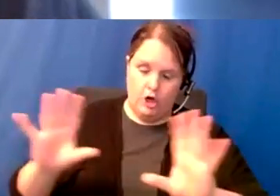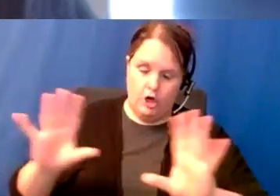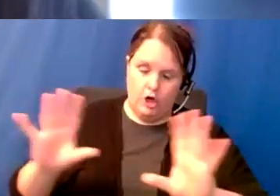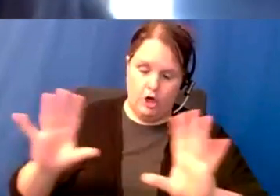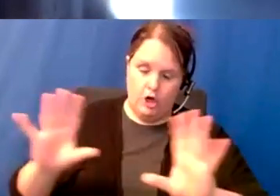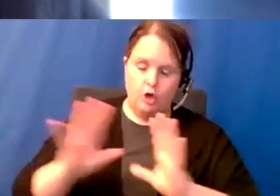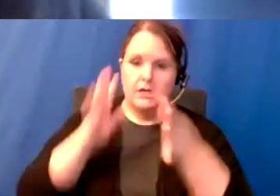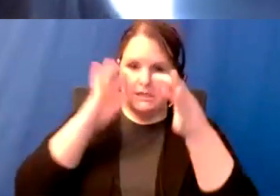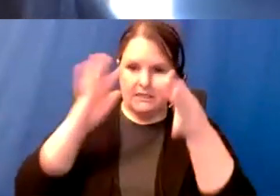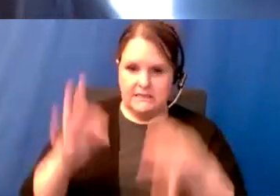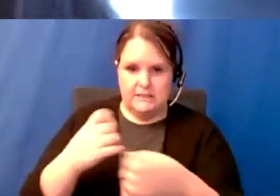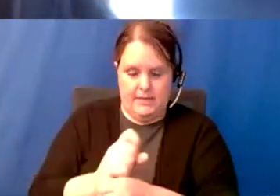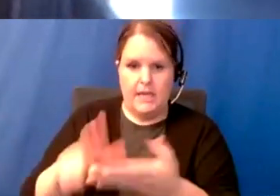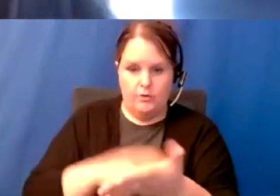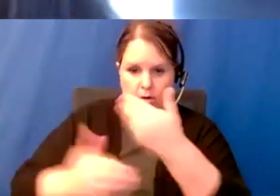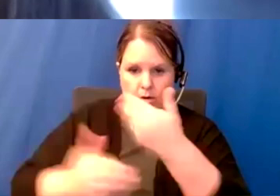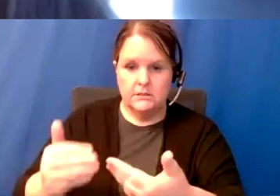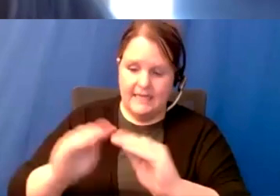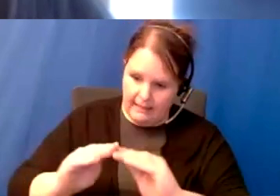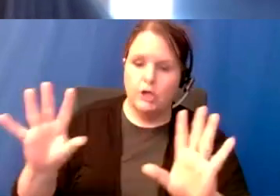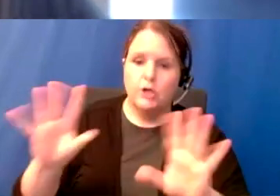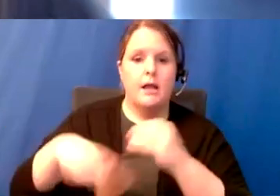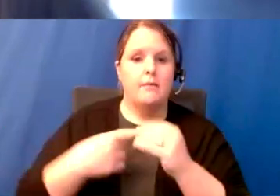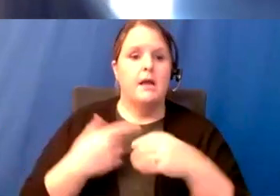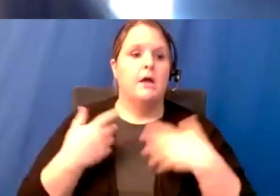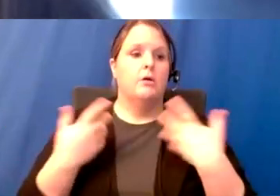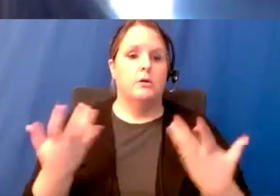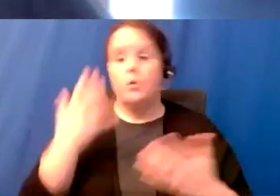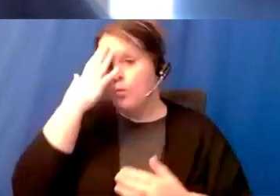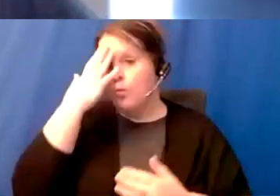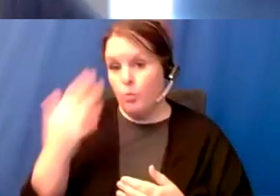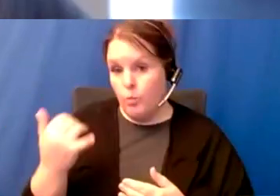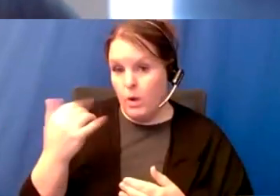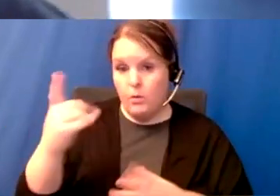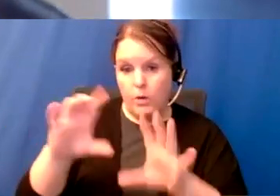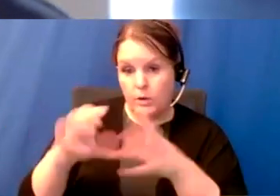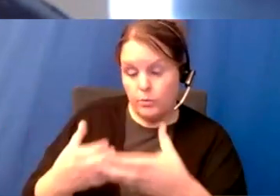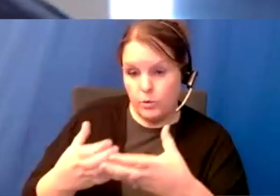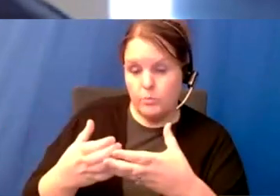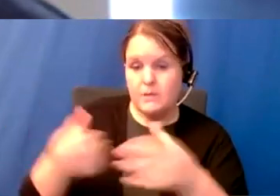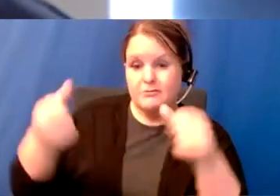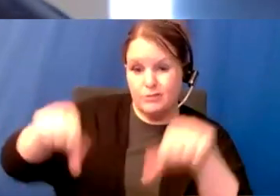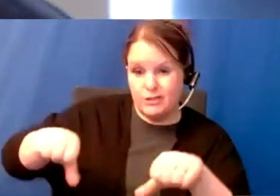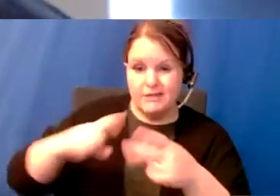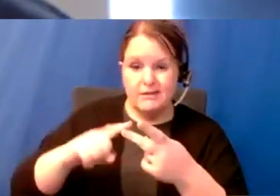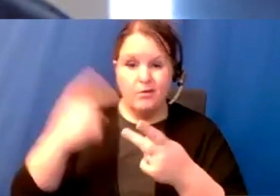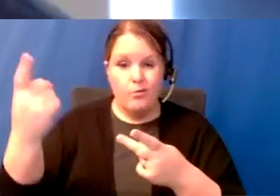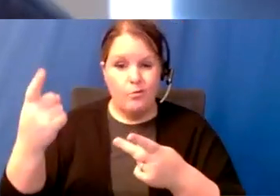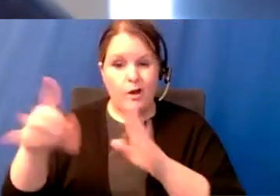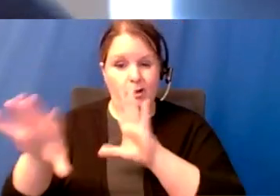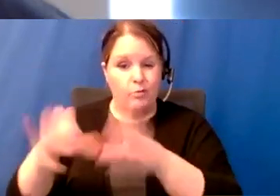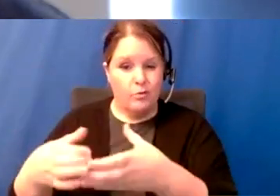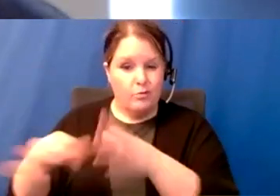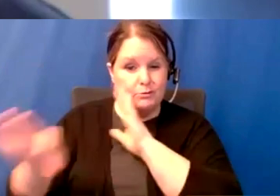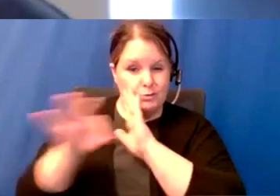the contracting process is very clear about why one group was rejected and why one group was chosen.